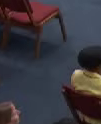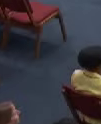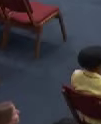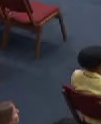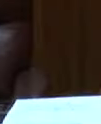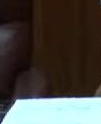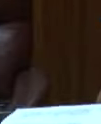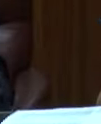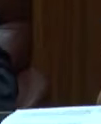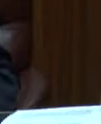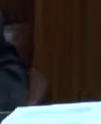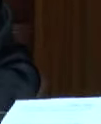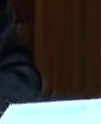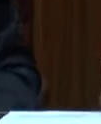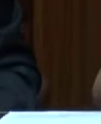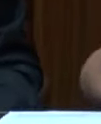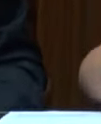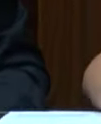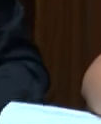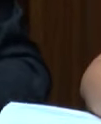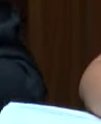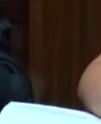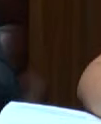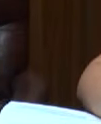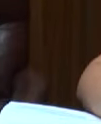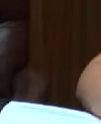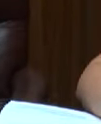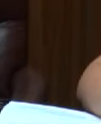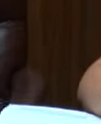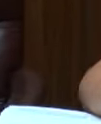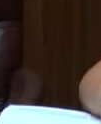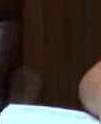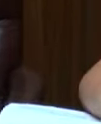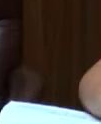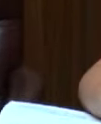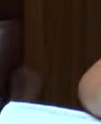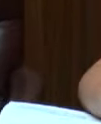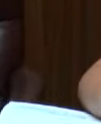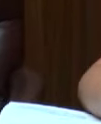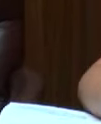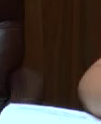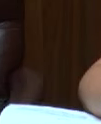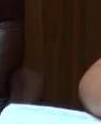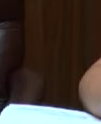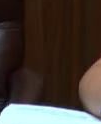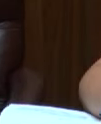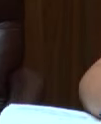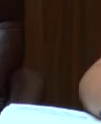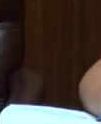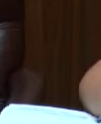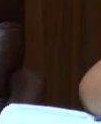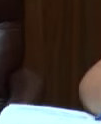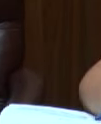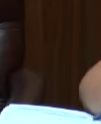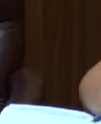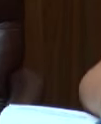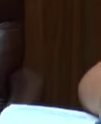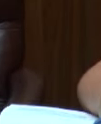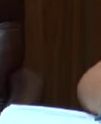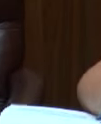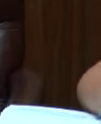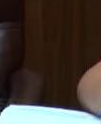An ordinance to approve a planned zoning development and establish a planned office district titled Markham Harrison Properties, short form